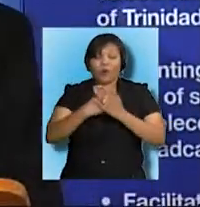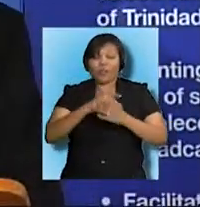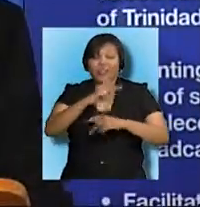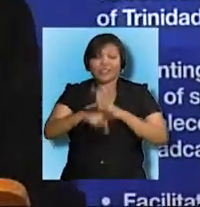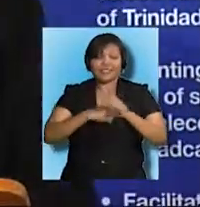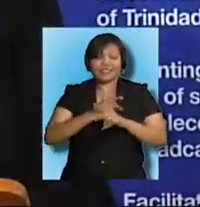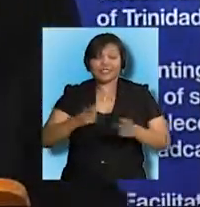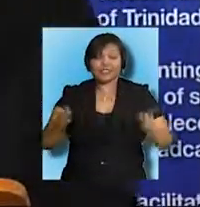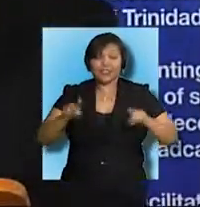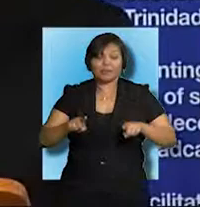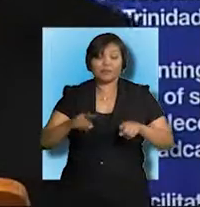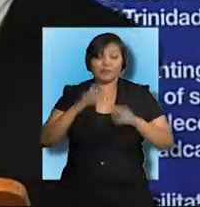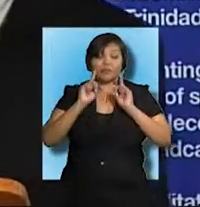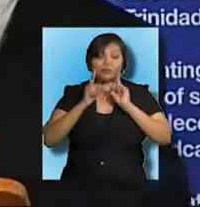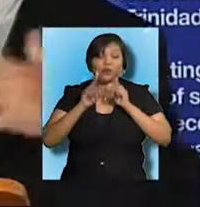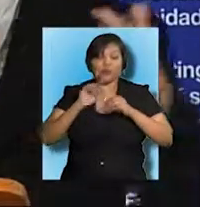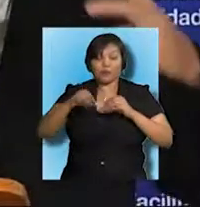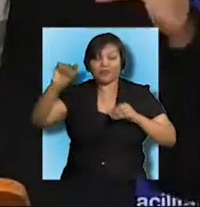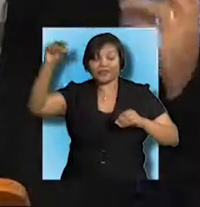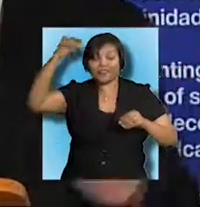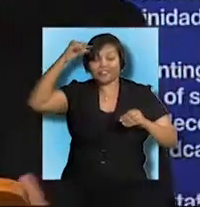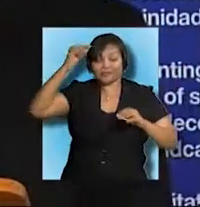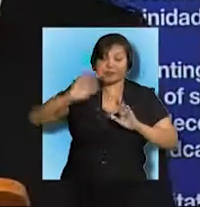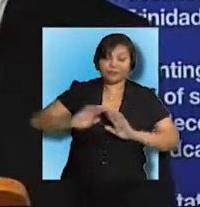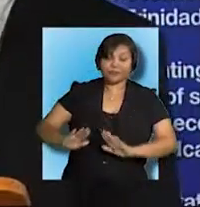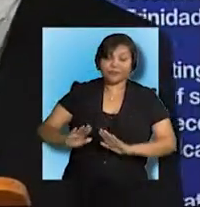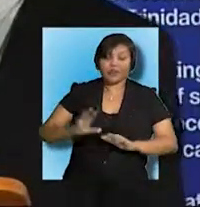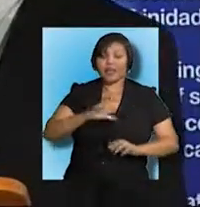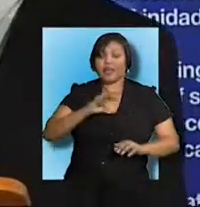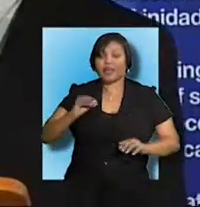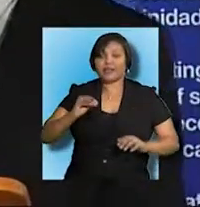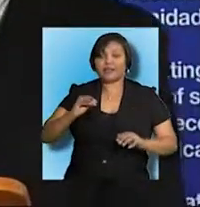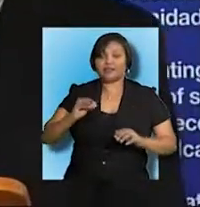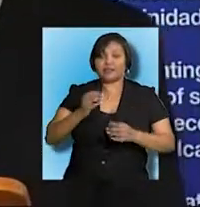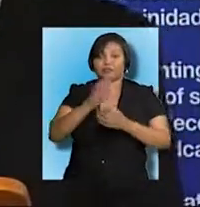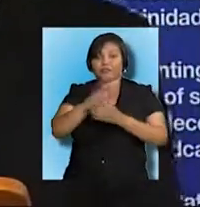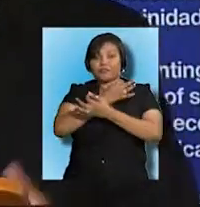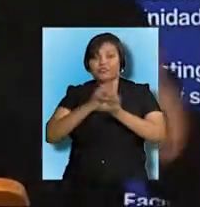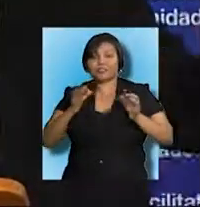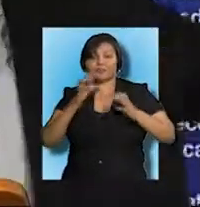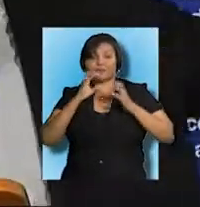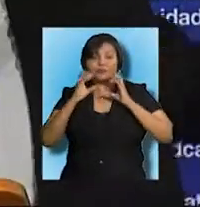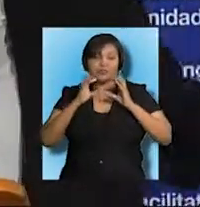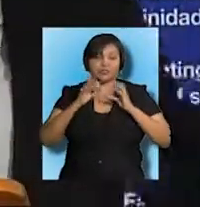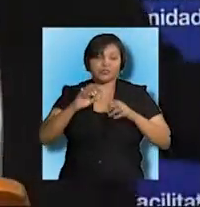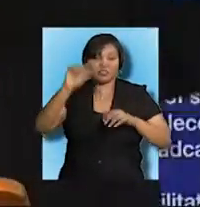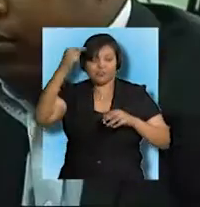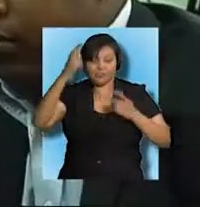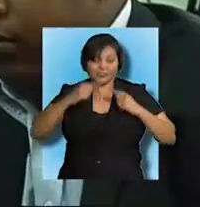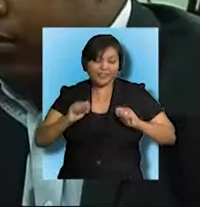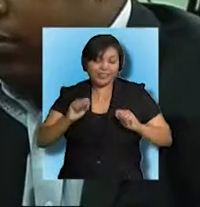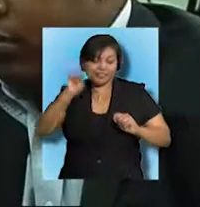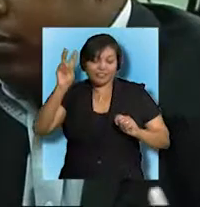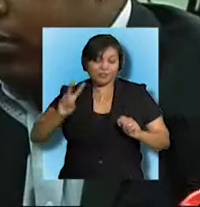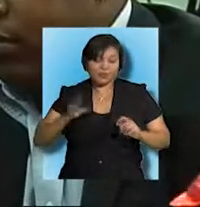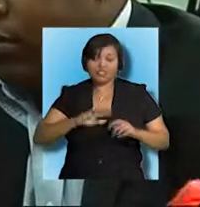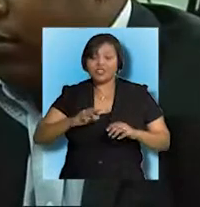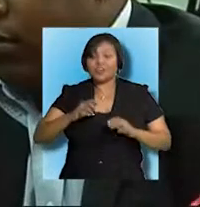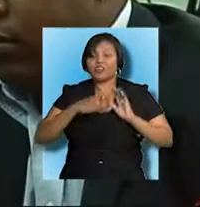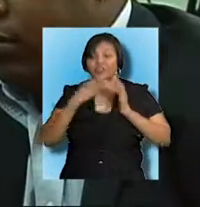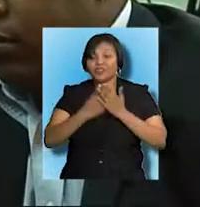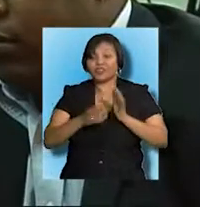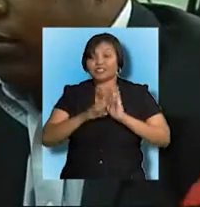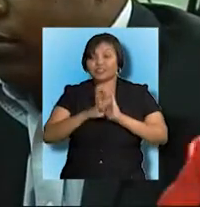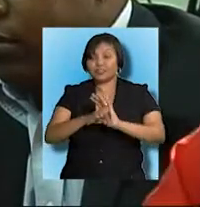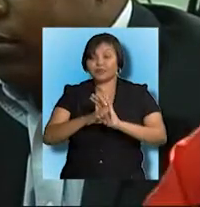and freedom of expression, and some wild and wonderful and ridiculous things that governments are trying to do as well. Ecuador, Venezuela, your